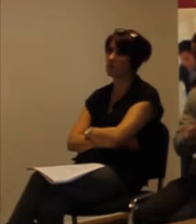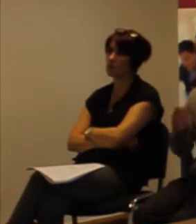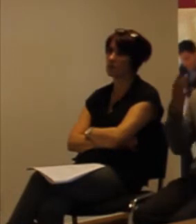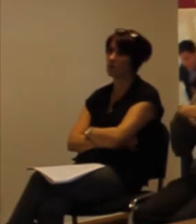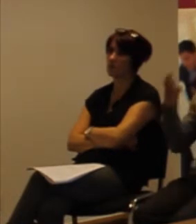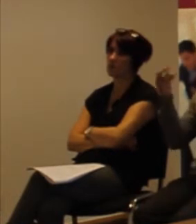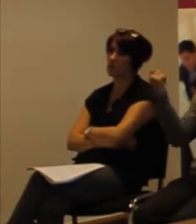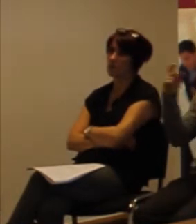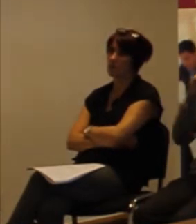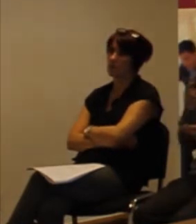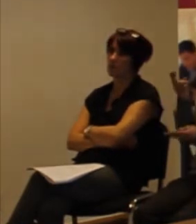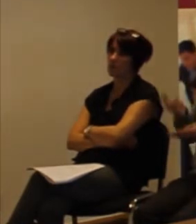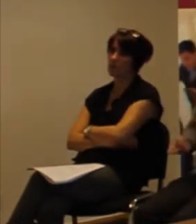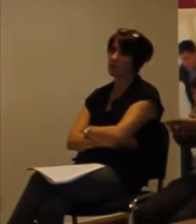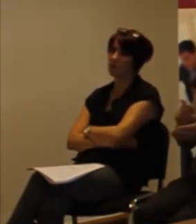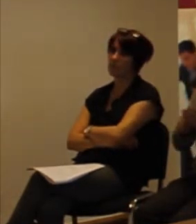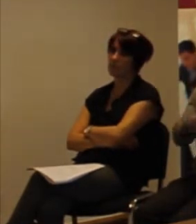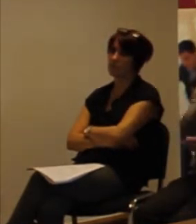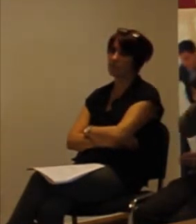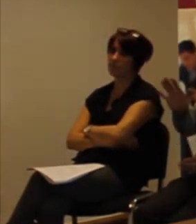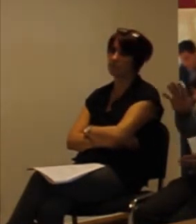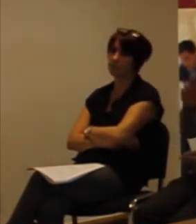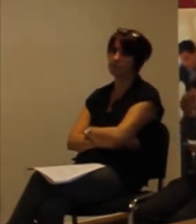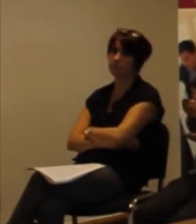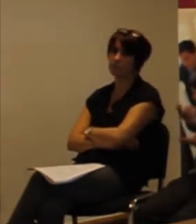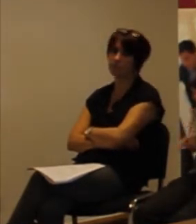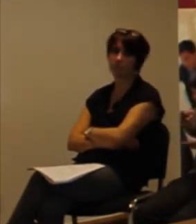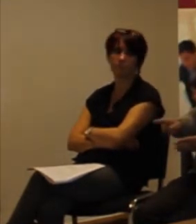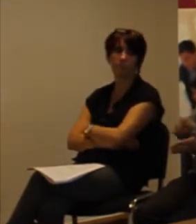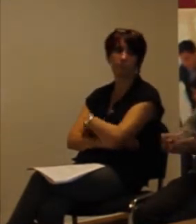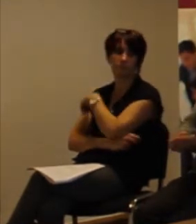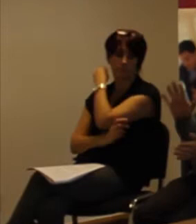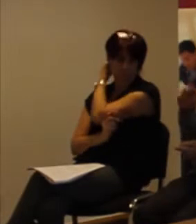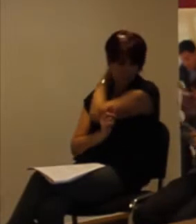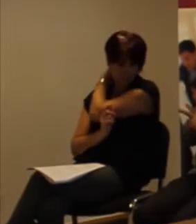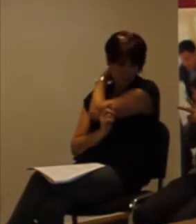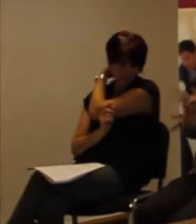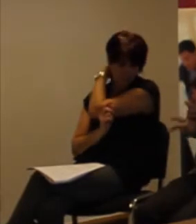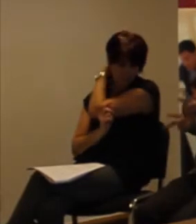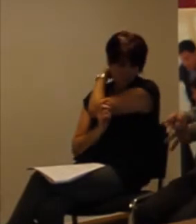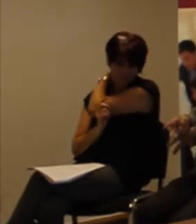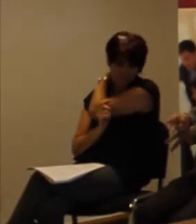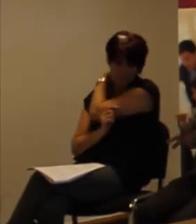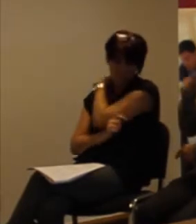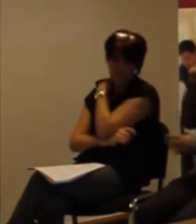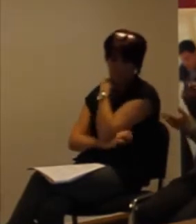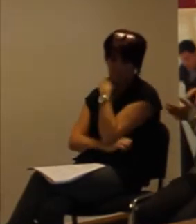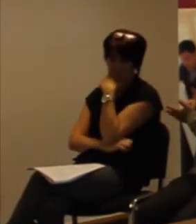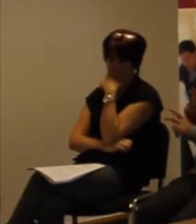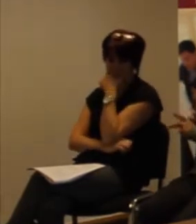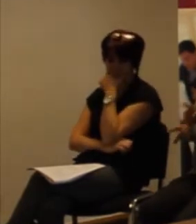not so much as I suppose it's verifying the scribing. So if there's someone, it's not someone standing over their shoulder